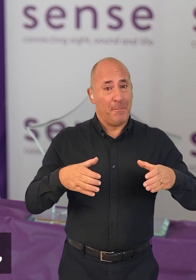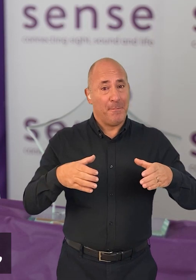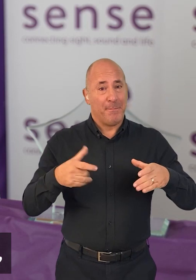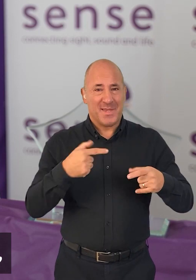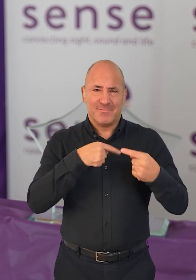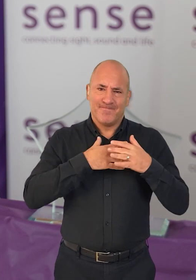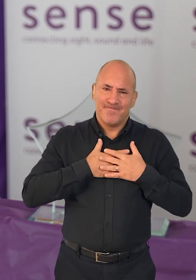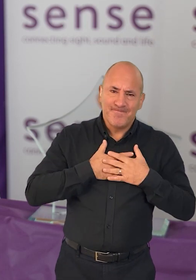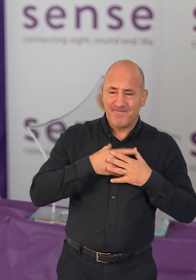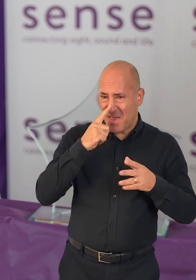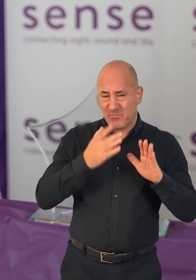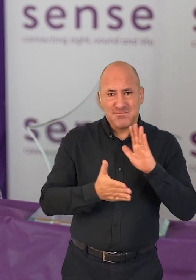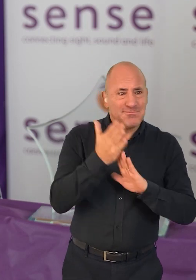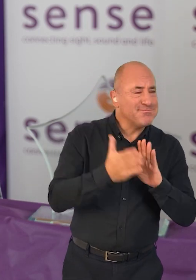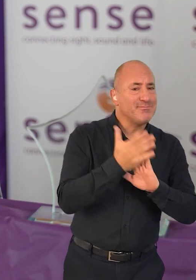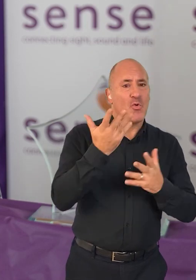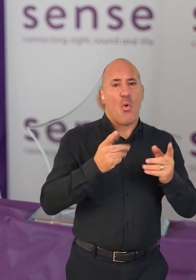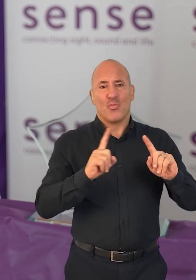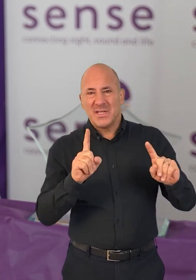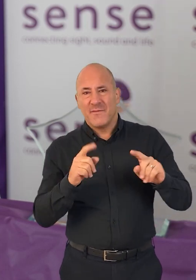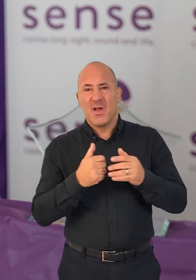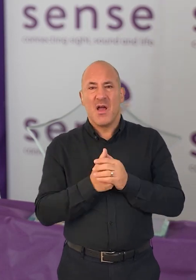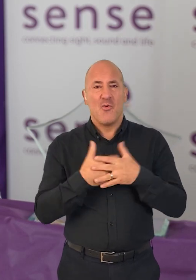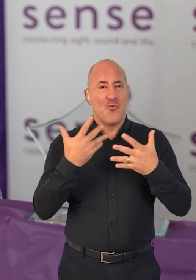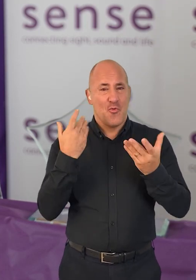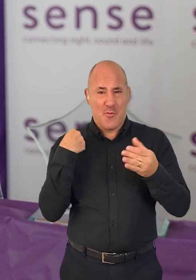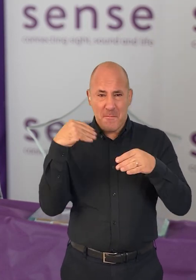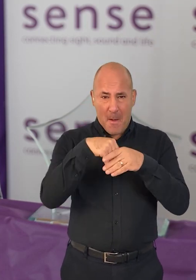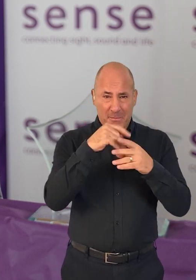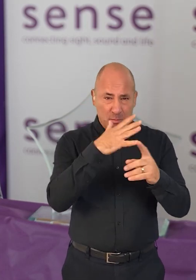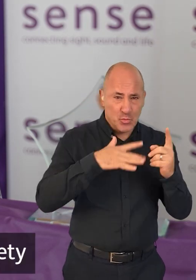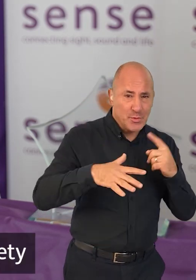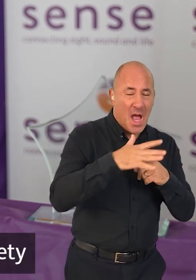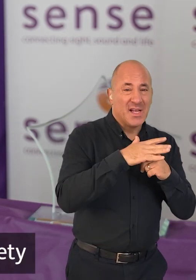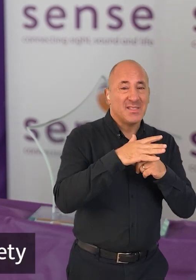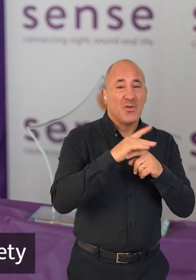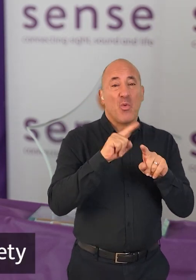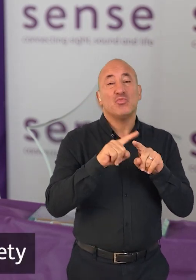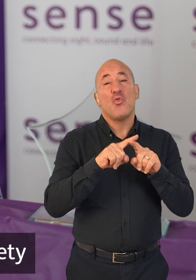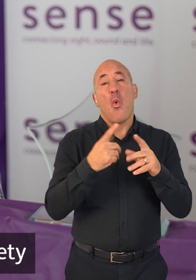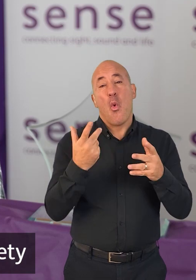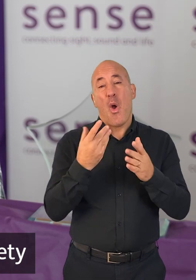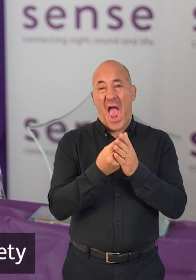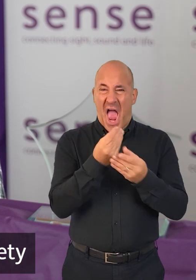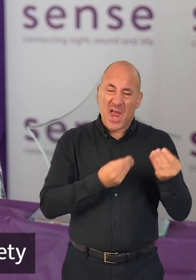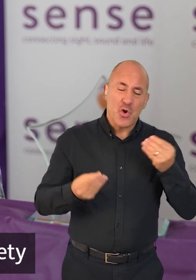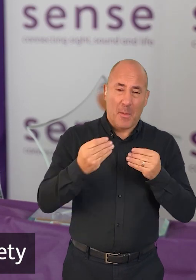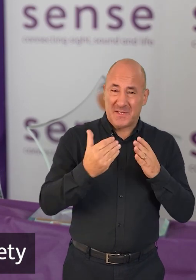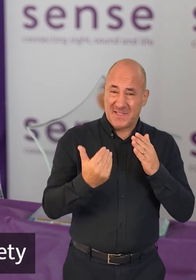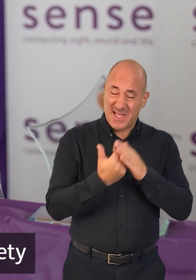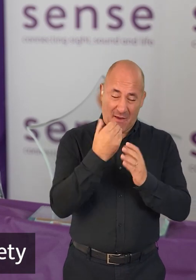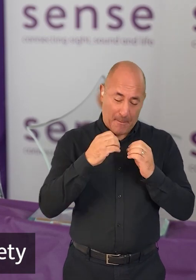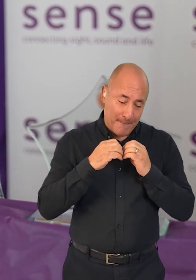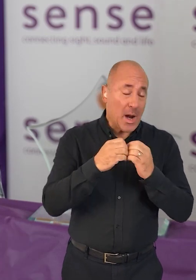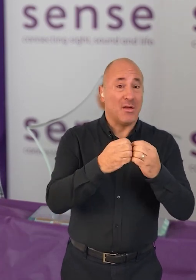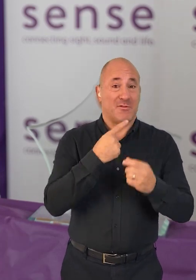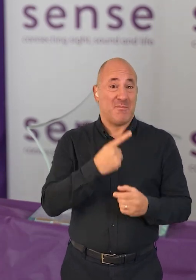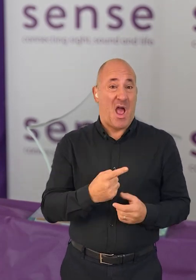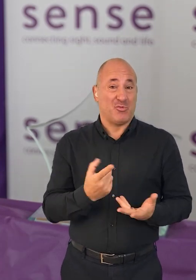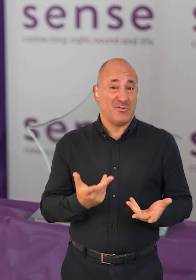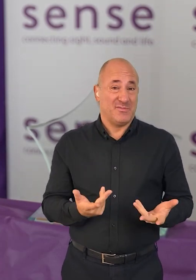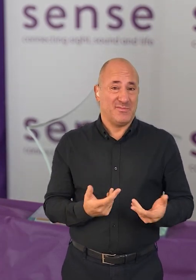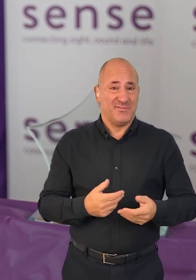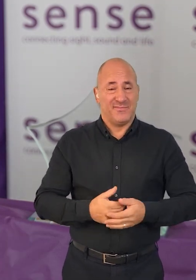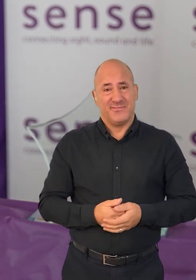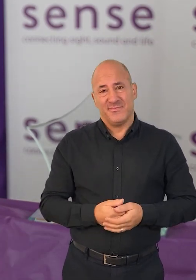families together, enabling loved ones to get the most out of life, making enormous contribution to society and saving